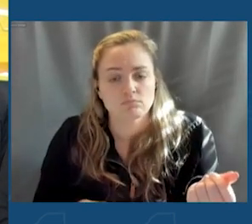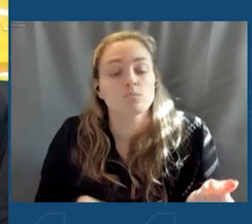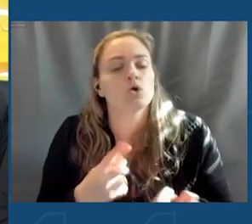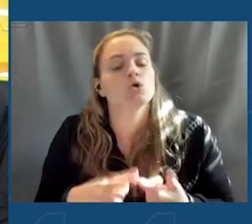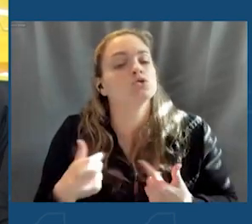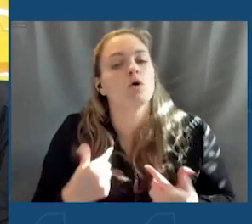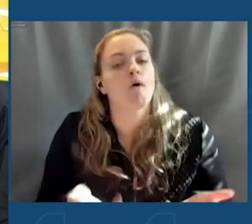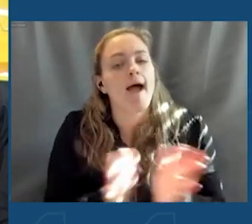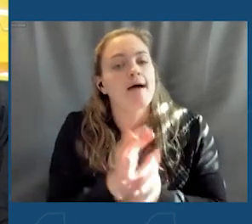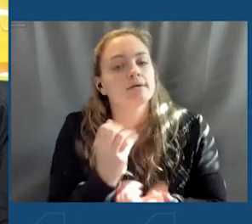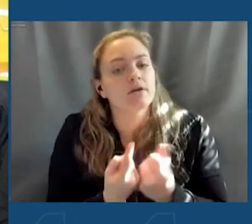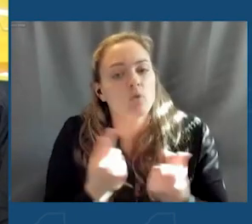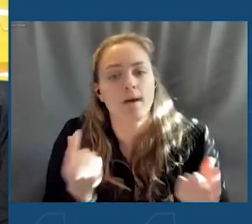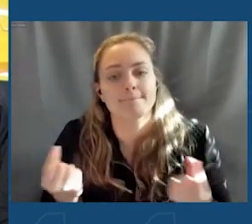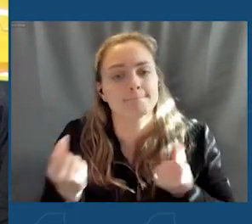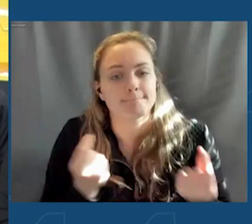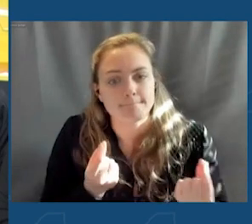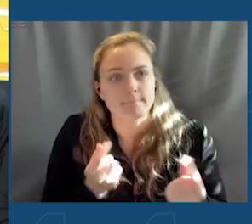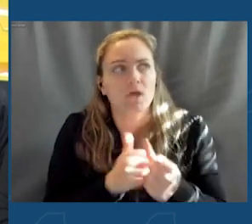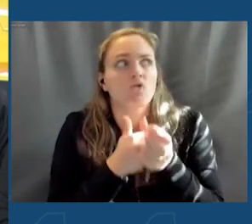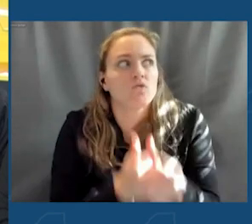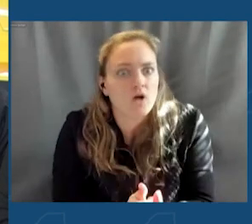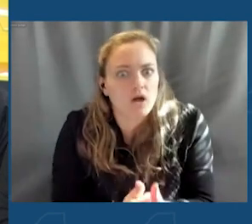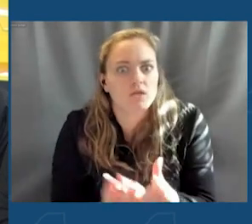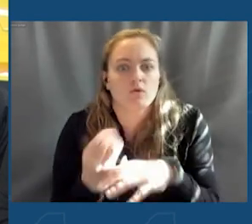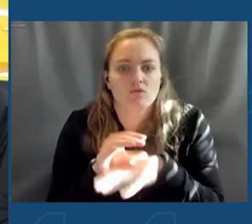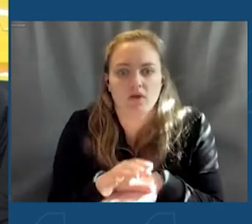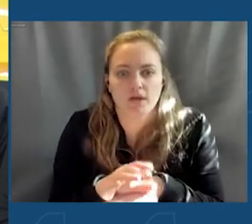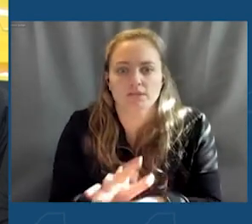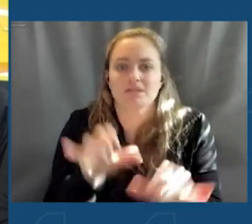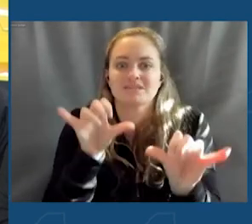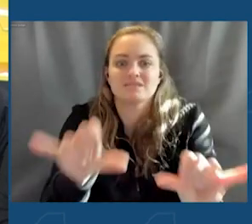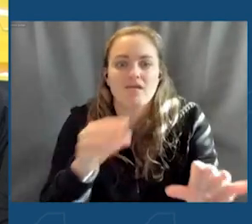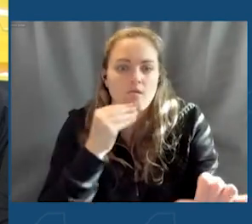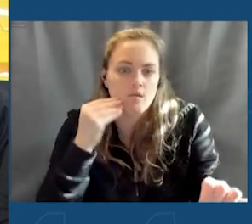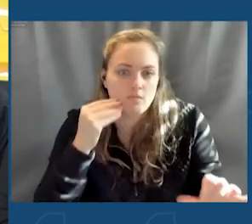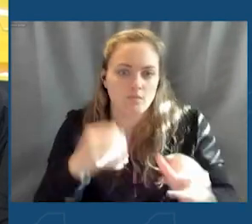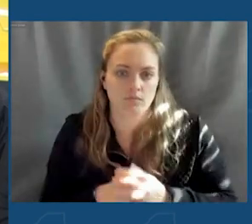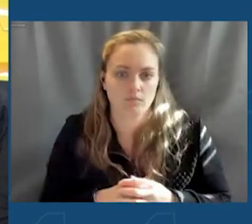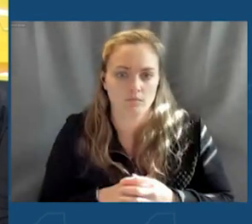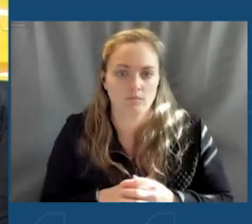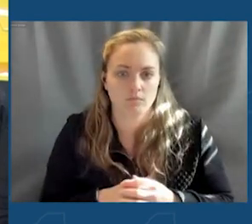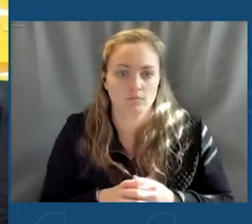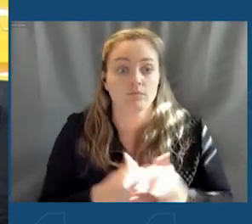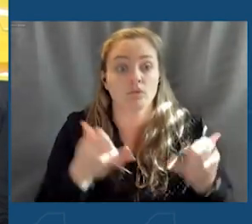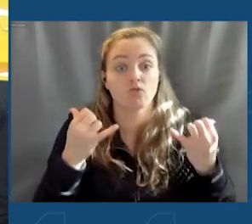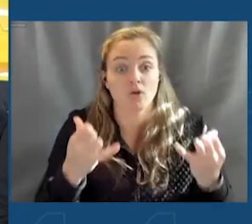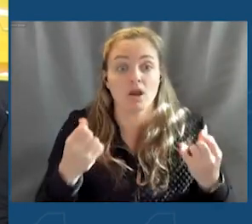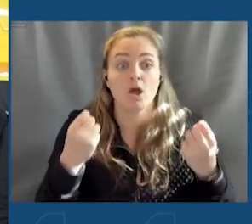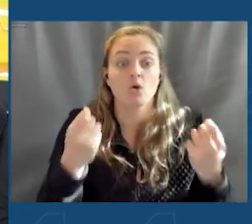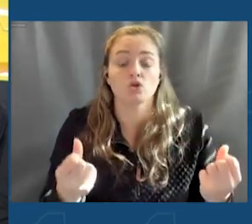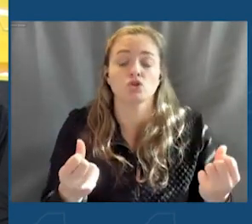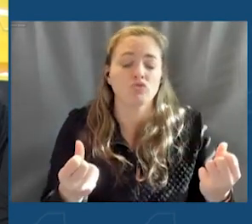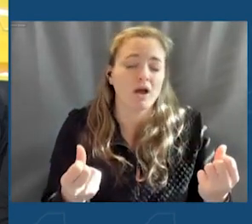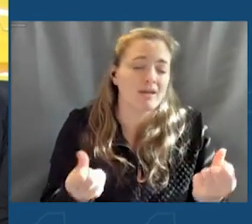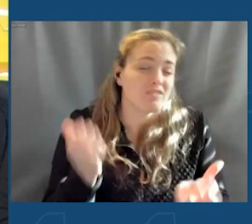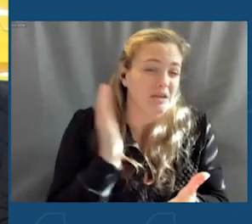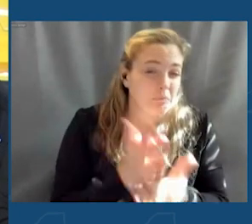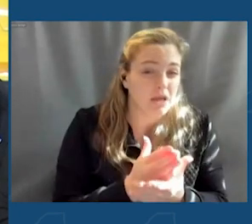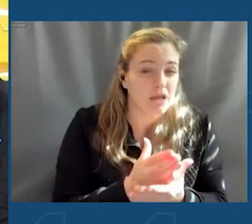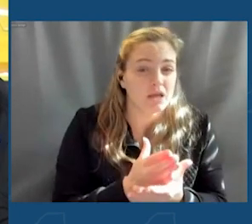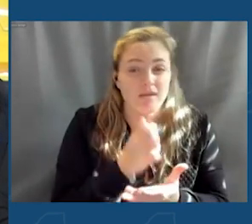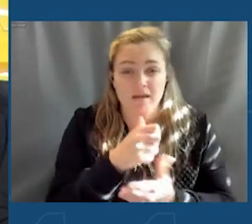asking everybody is to follow the advice. Stay home. As of right now, a driving ban has not been put in place, but